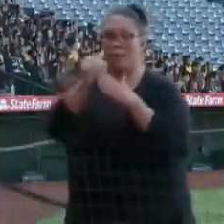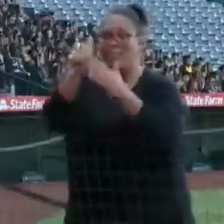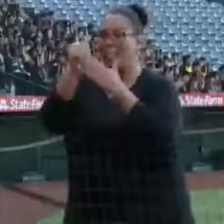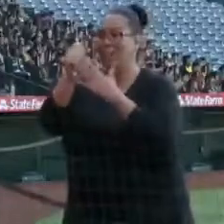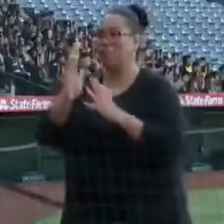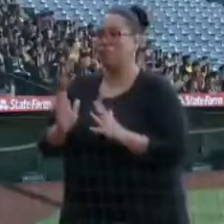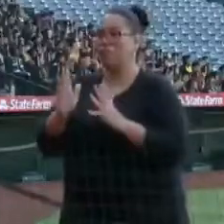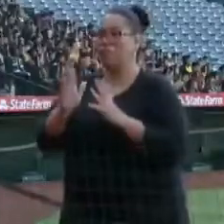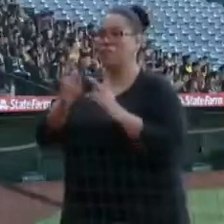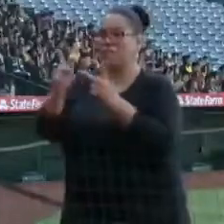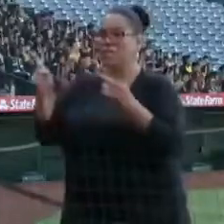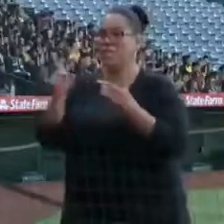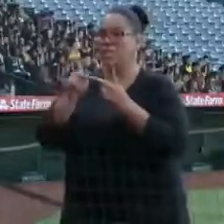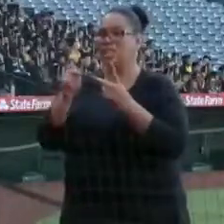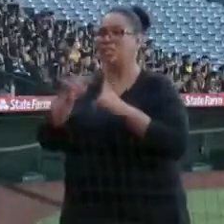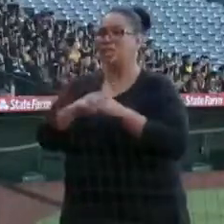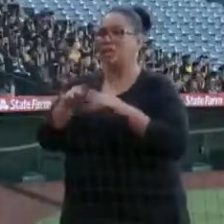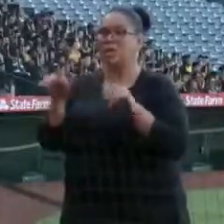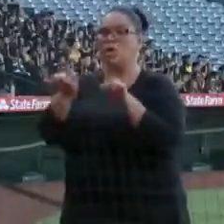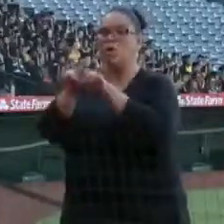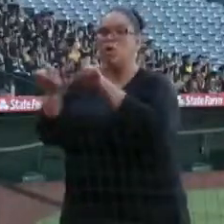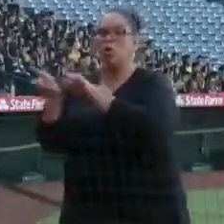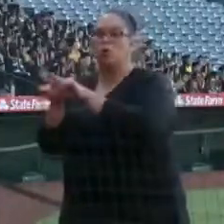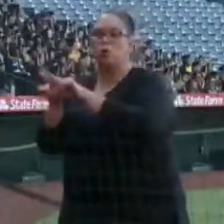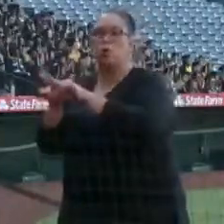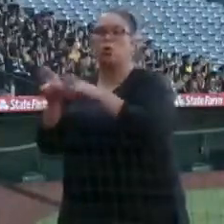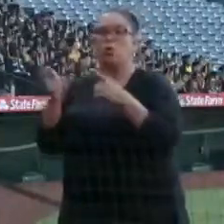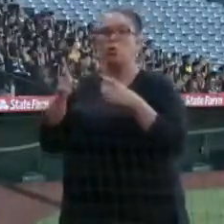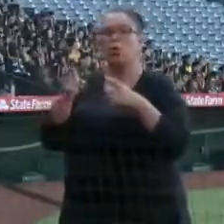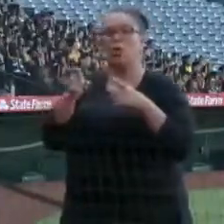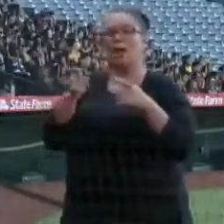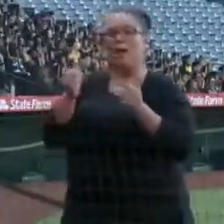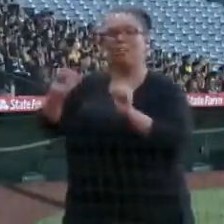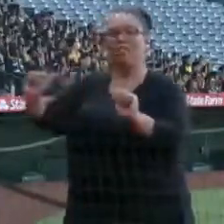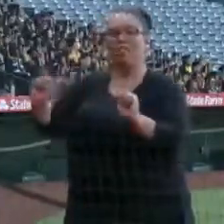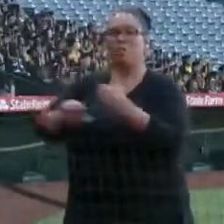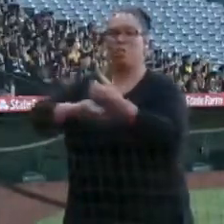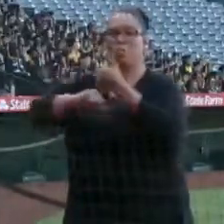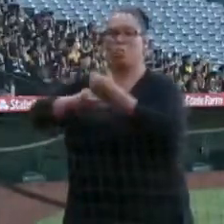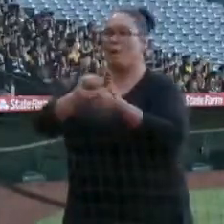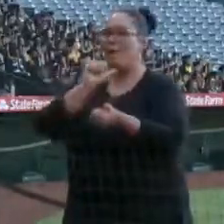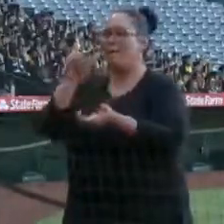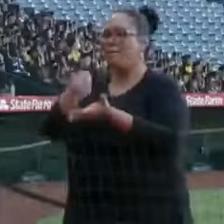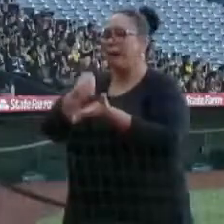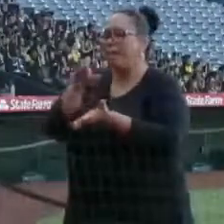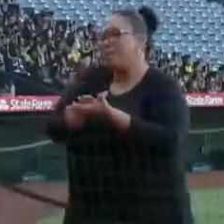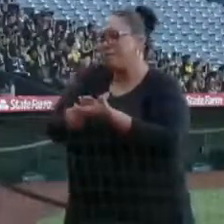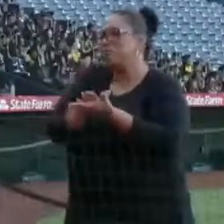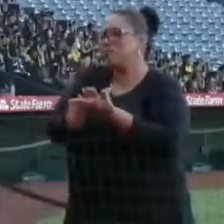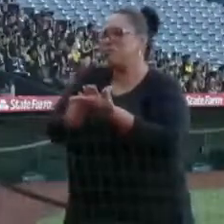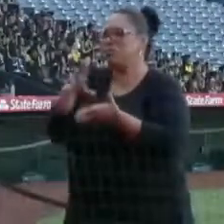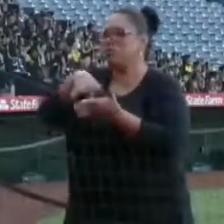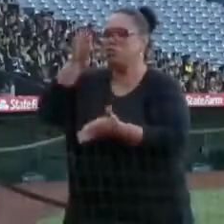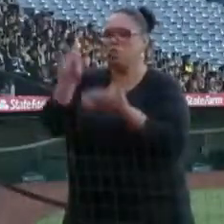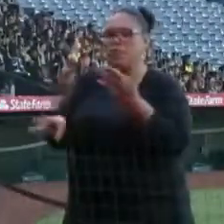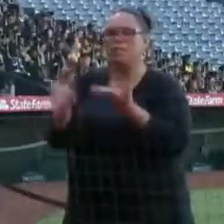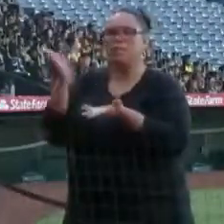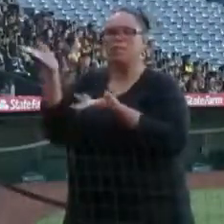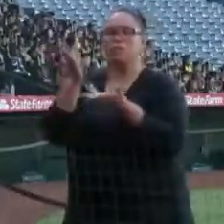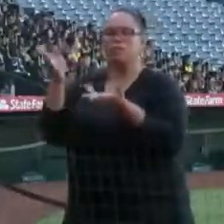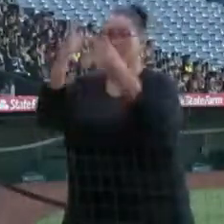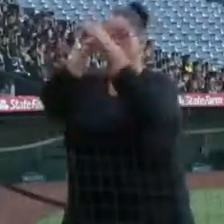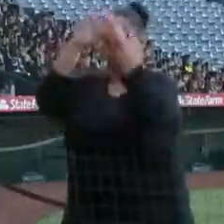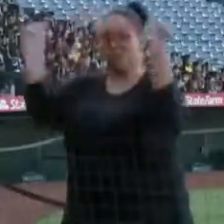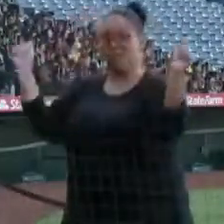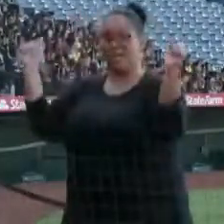and associated students, but also to lead efforts to support undocumented students. For example, he served as